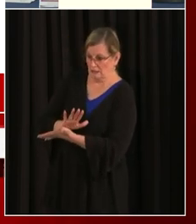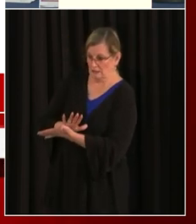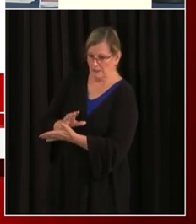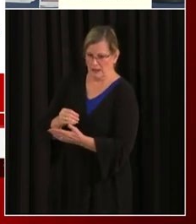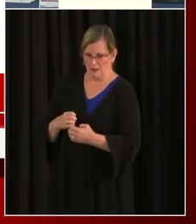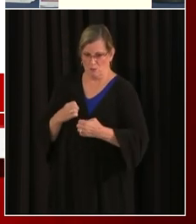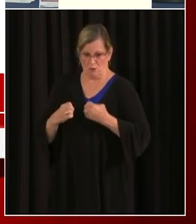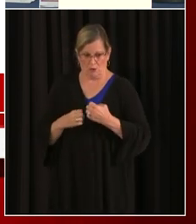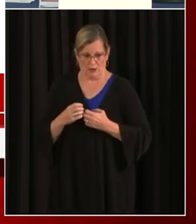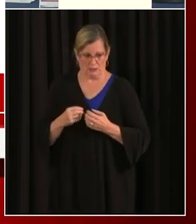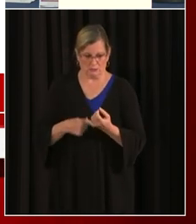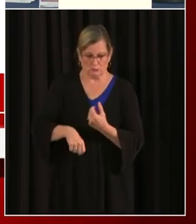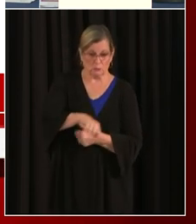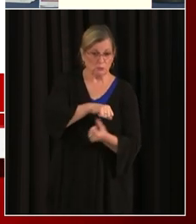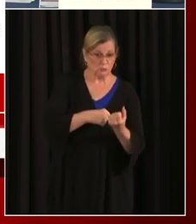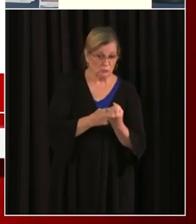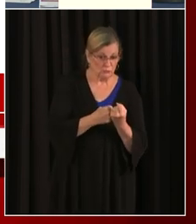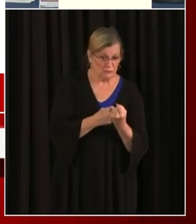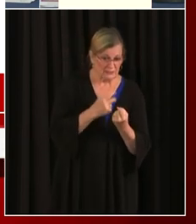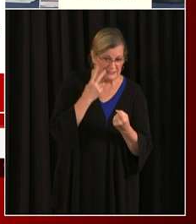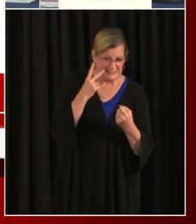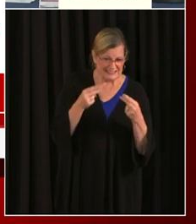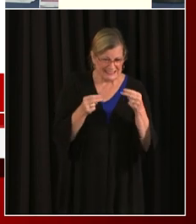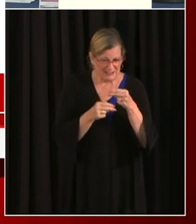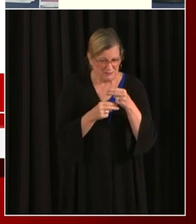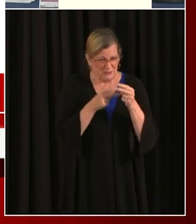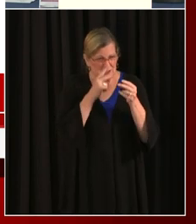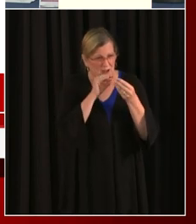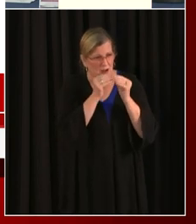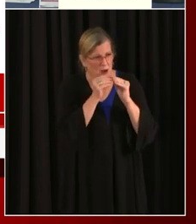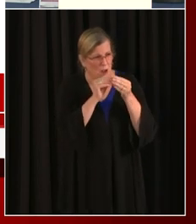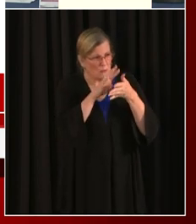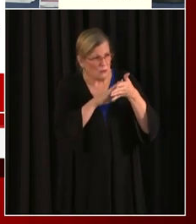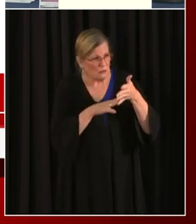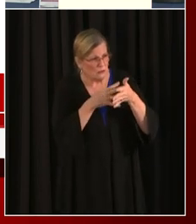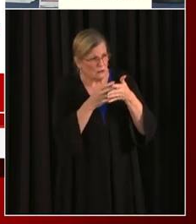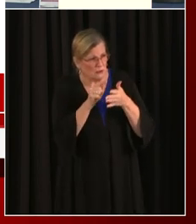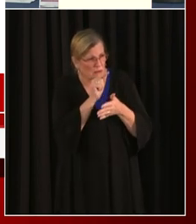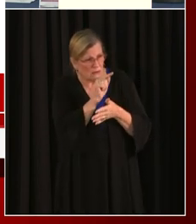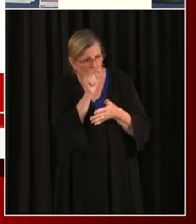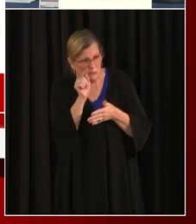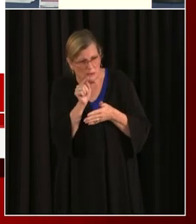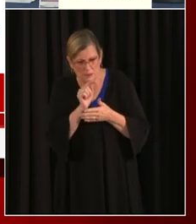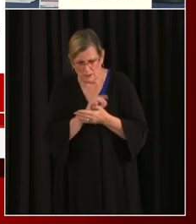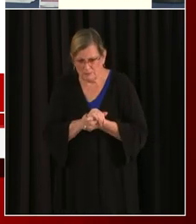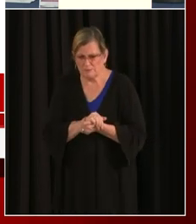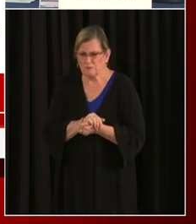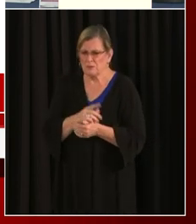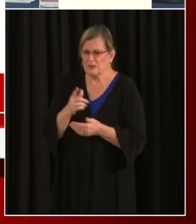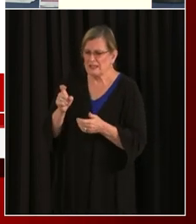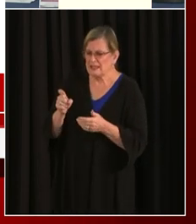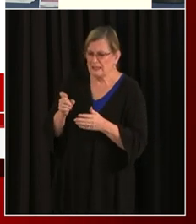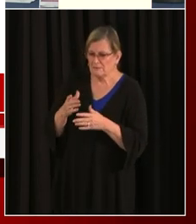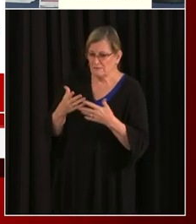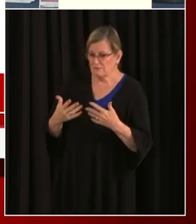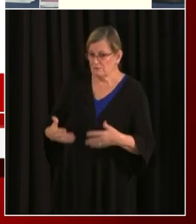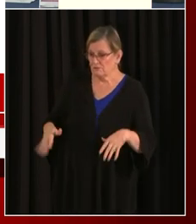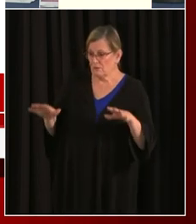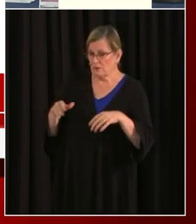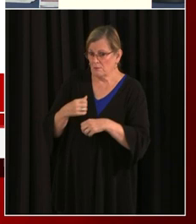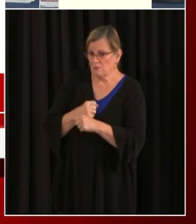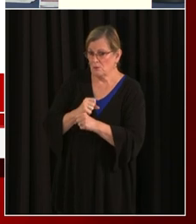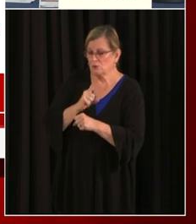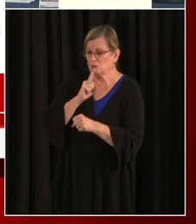see the numbers for the work that is taking place and what is needed to be done to ensure that our campuses